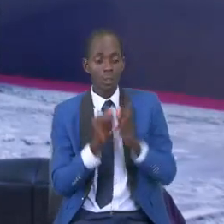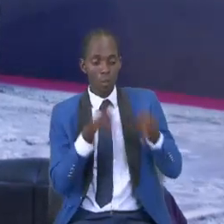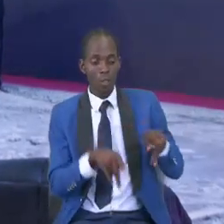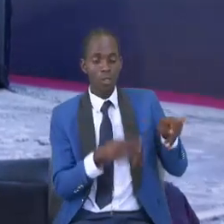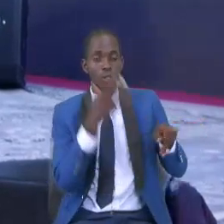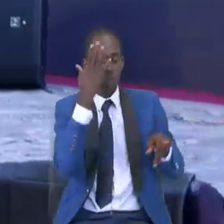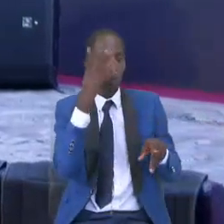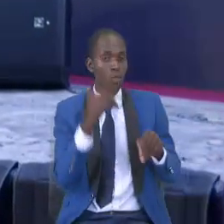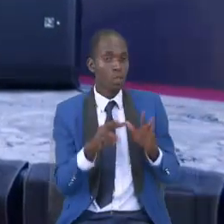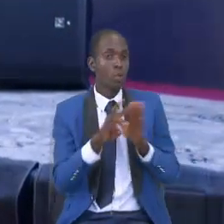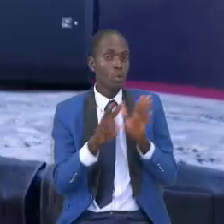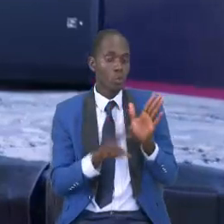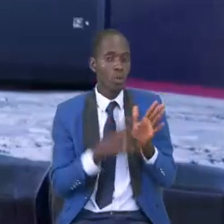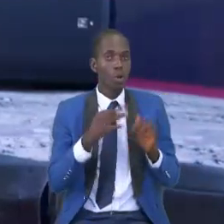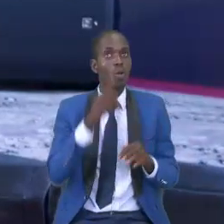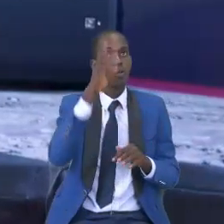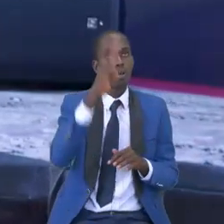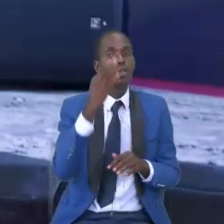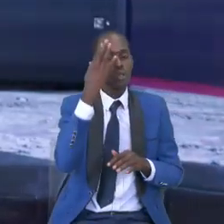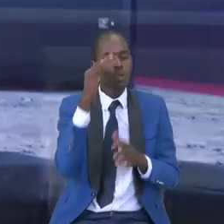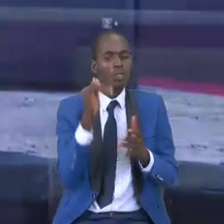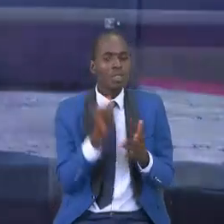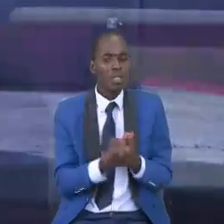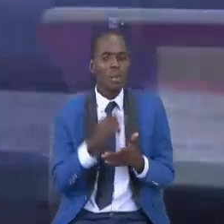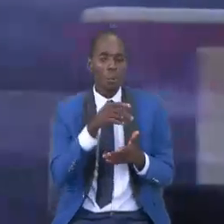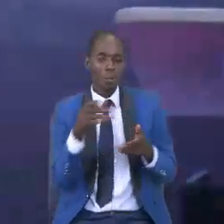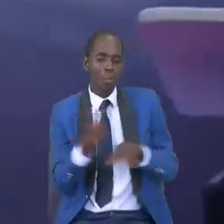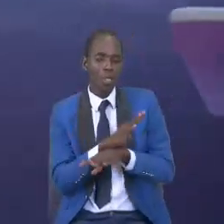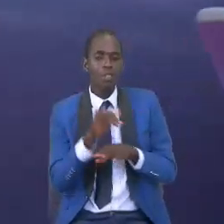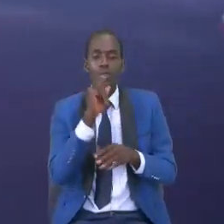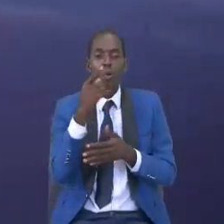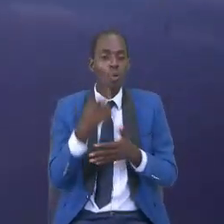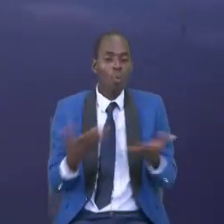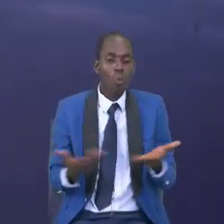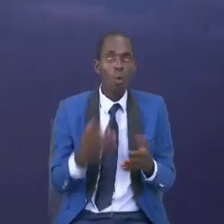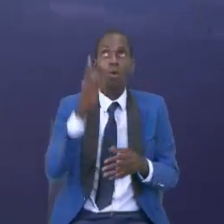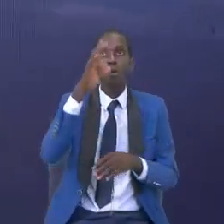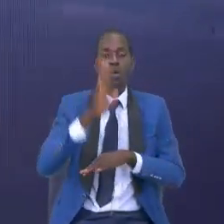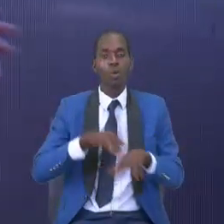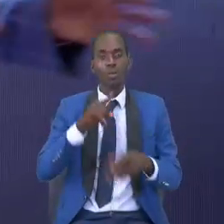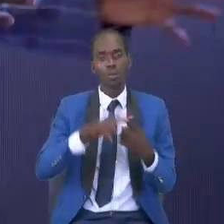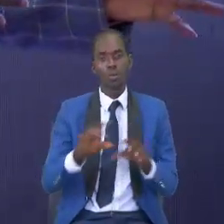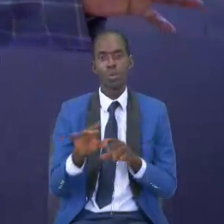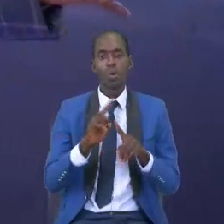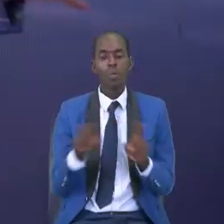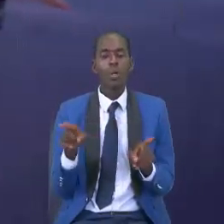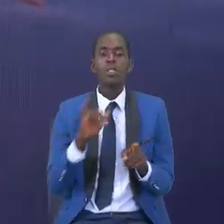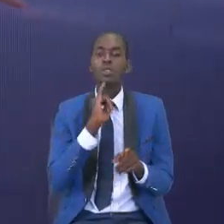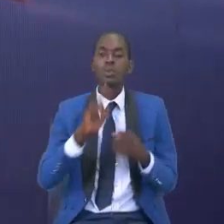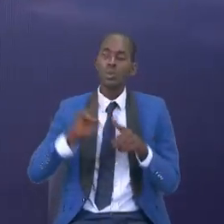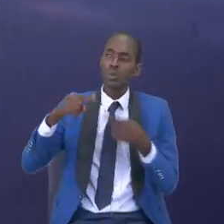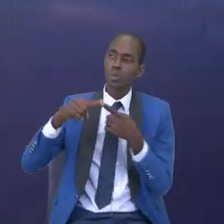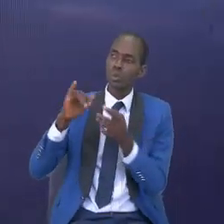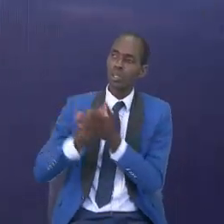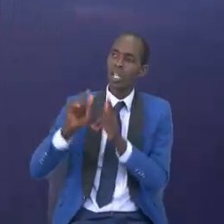that business is not what God has called him to. The Lord has called him to go to that great city, and he's running away from